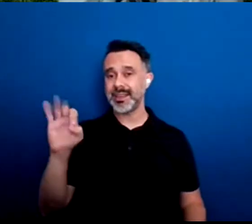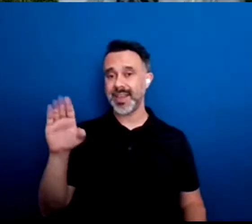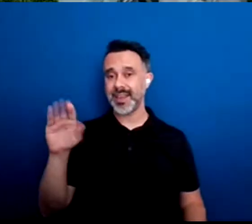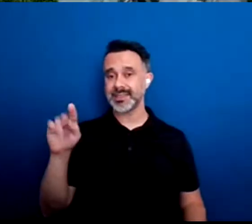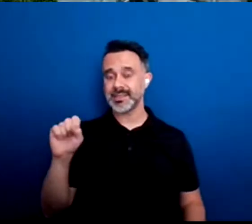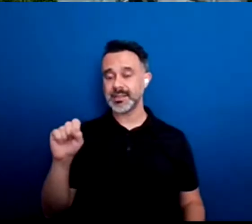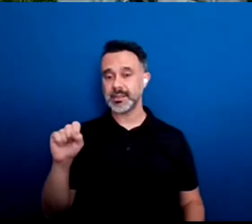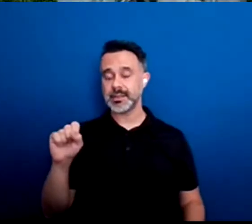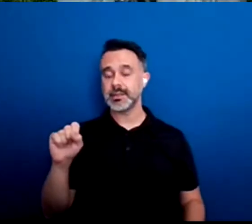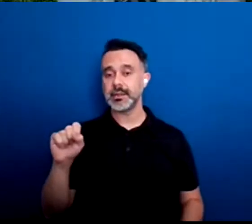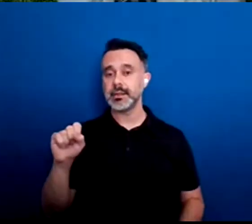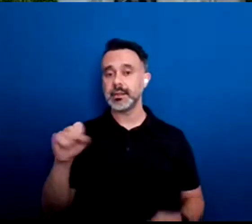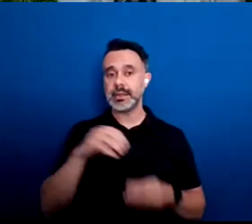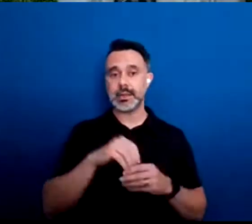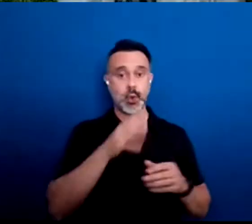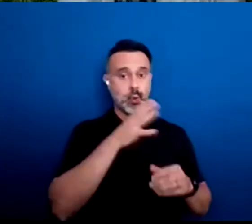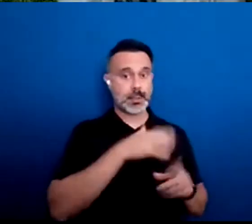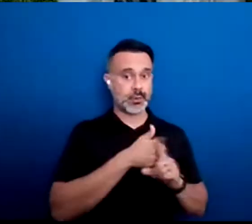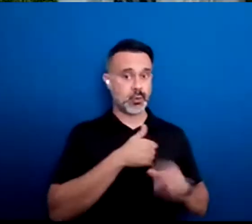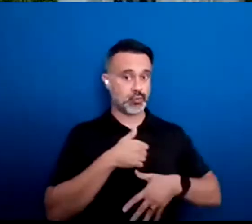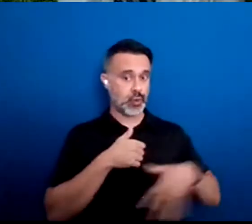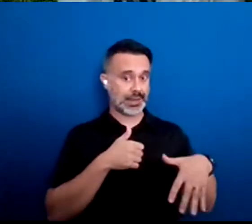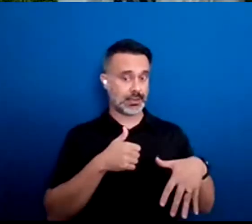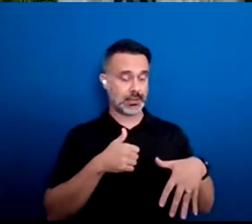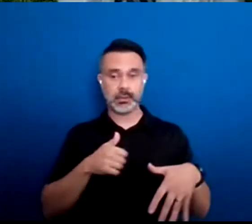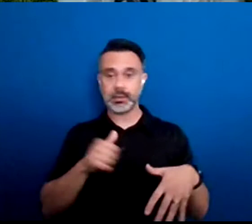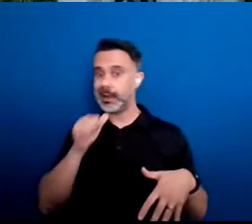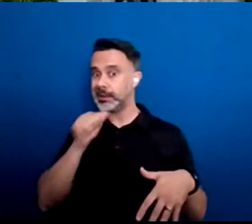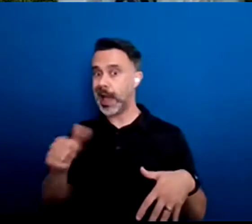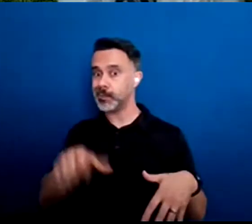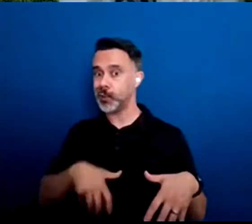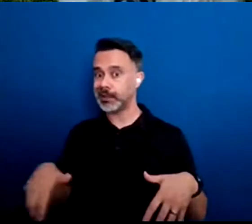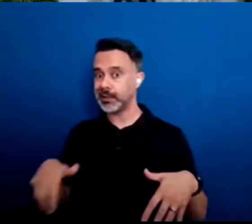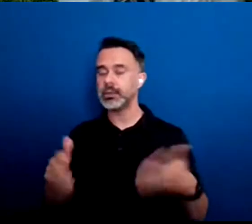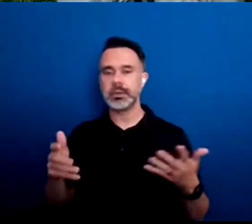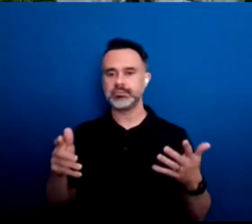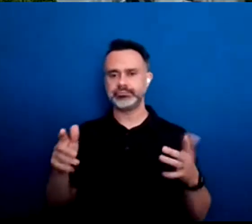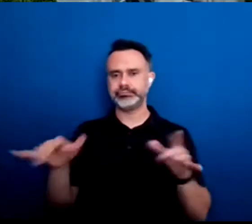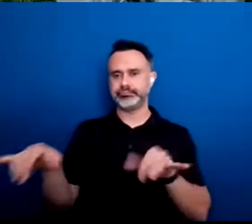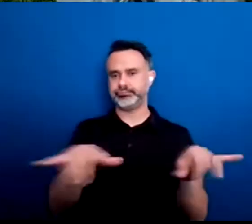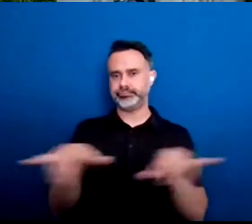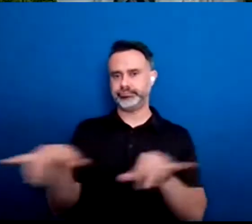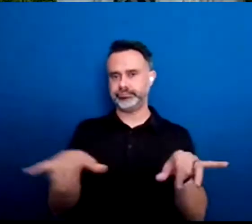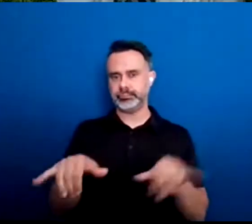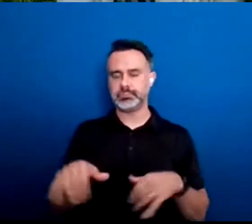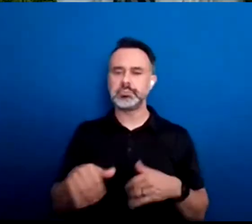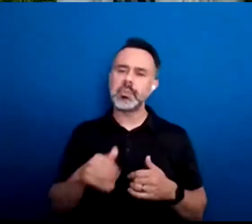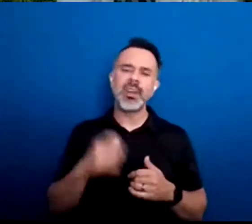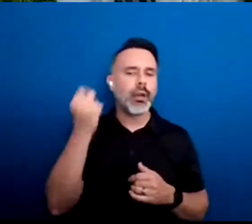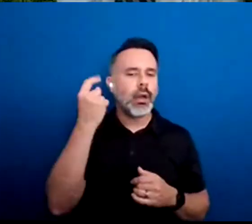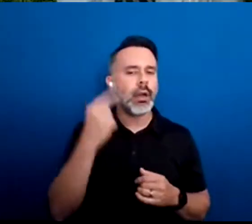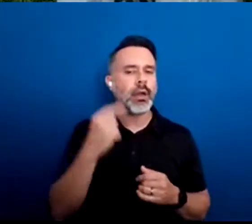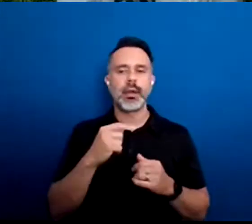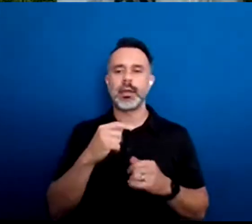in any other women. These were both relatively small studies. One of them was 100 people, give or take